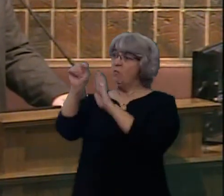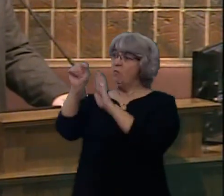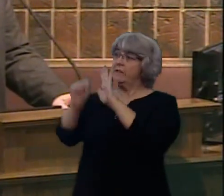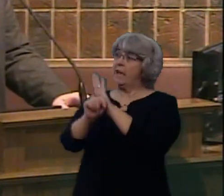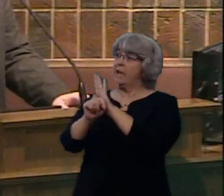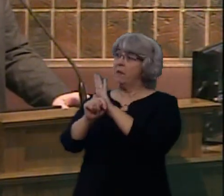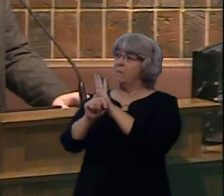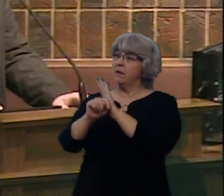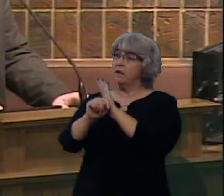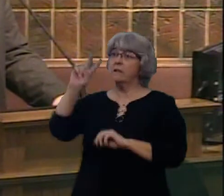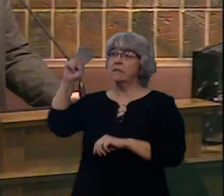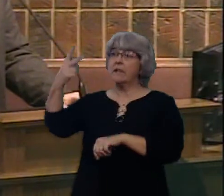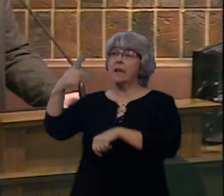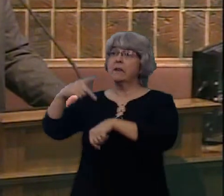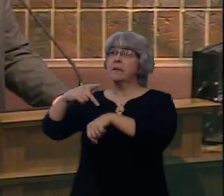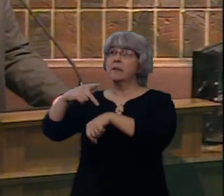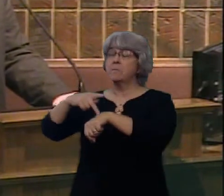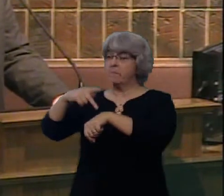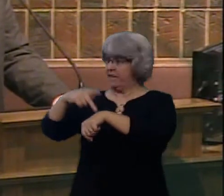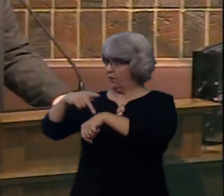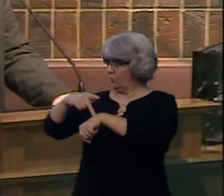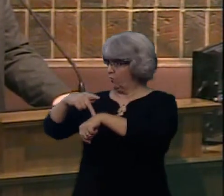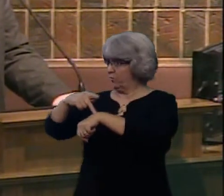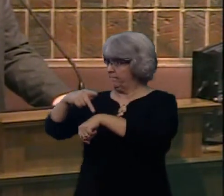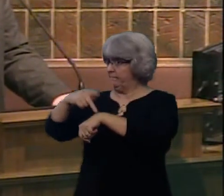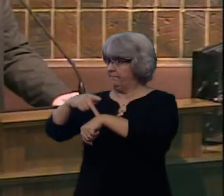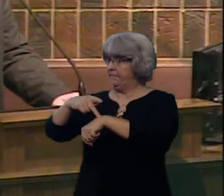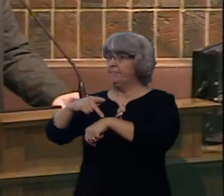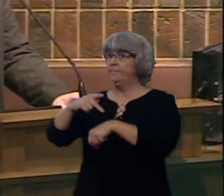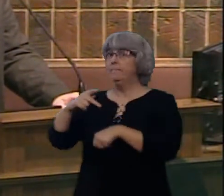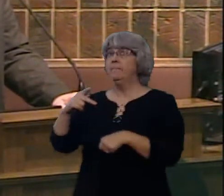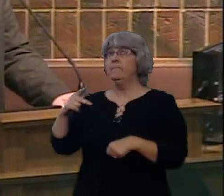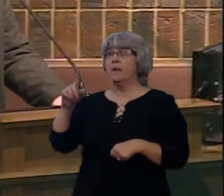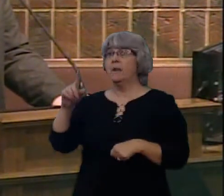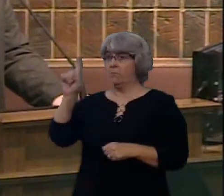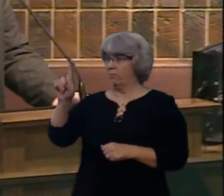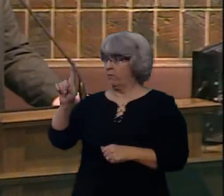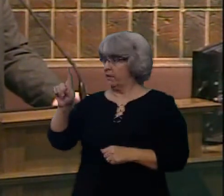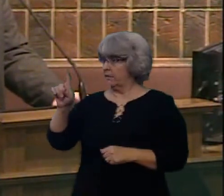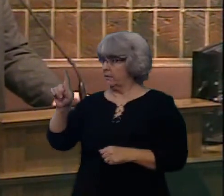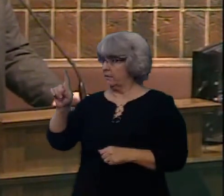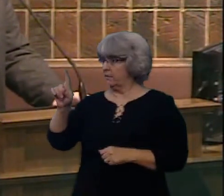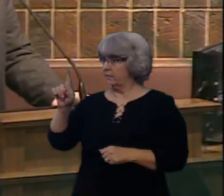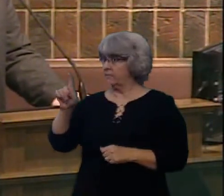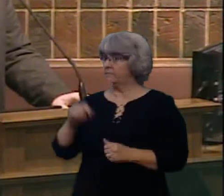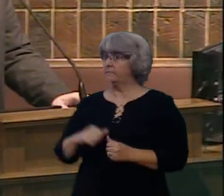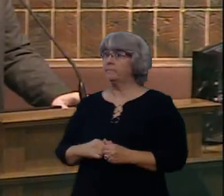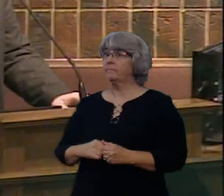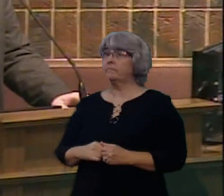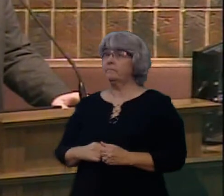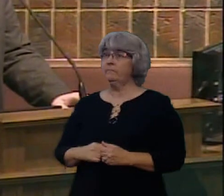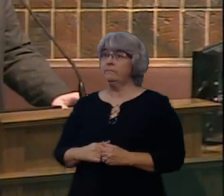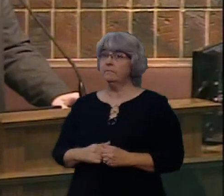Peter, let's turn over there. 2 Peter chapter 1,